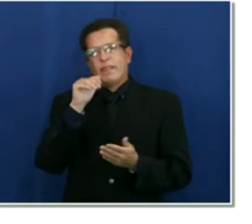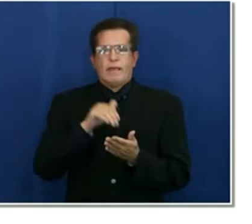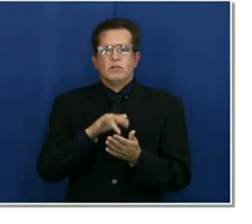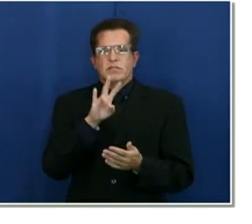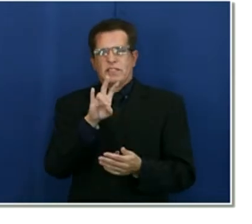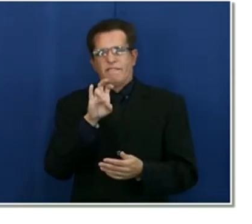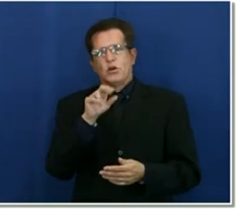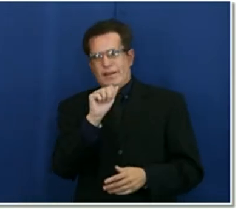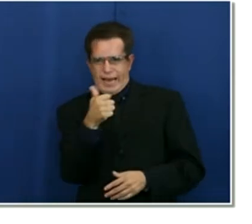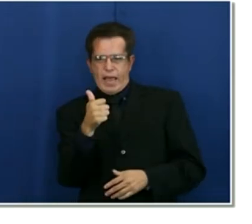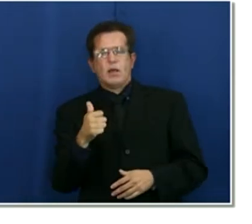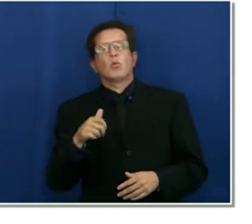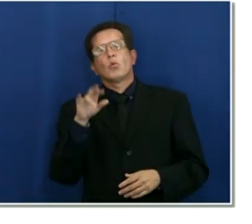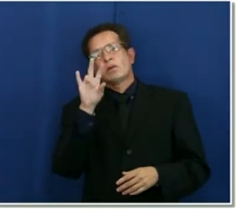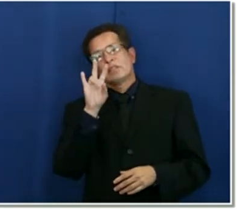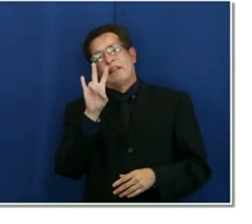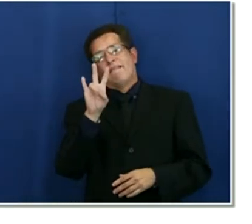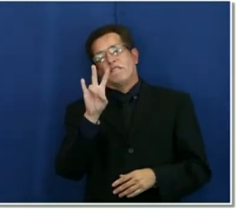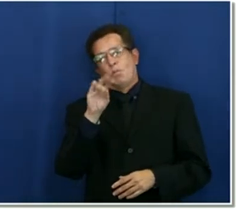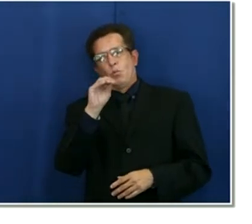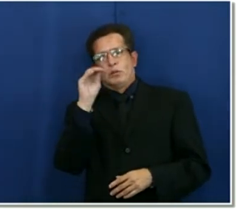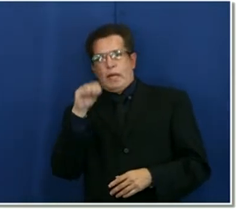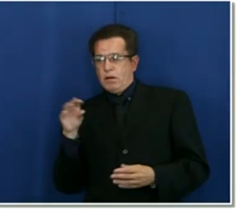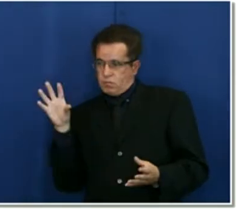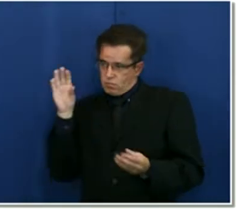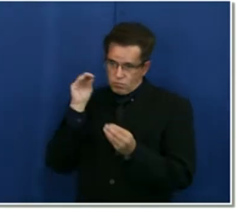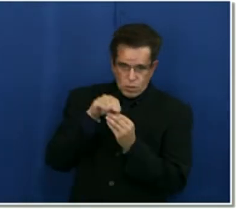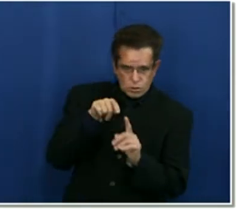3,710, or 7% of all cases,